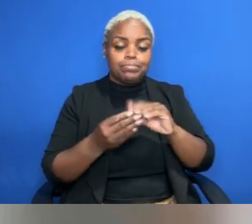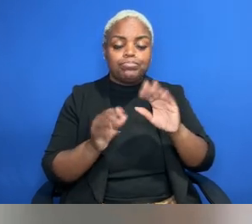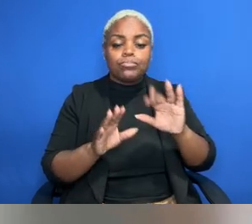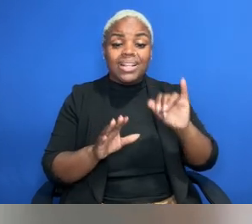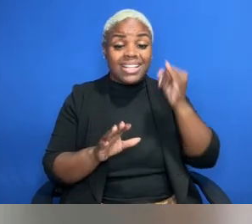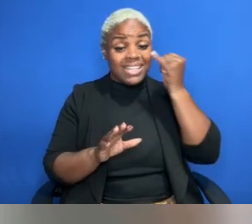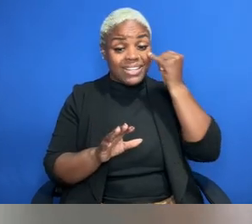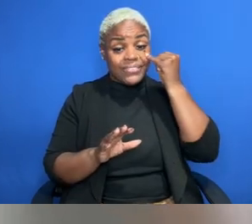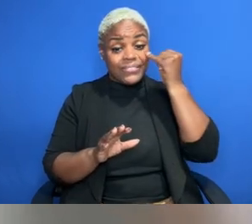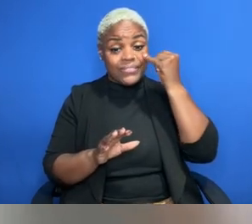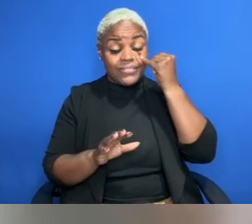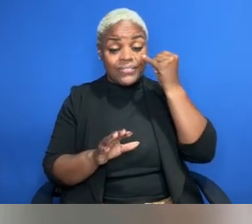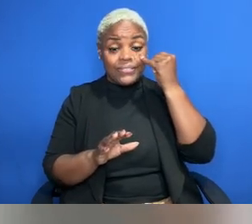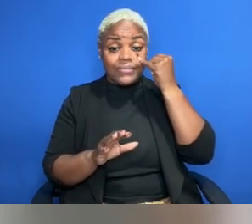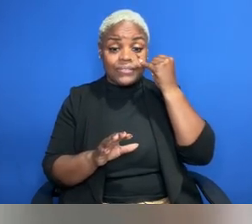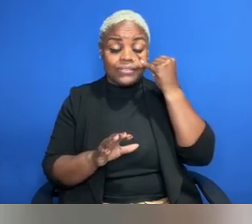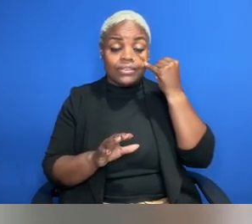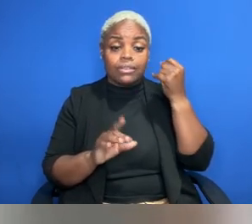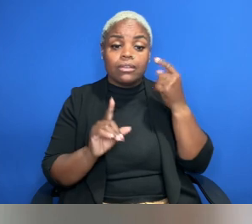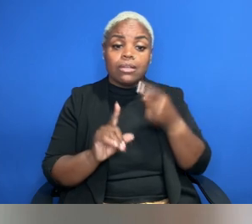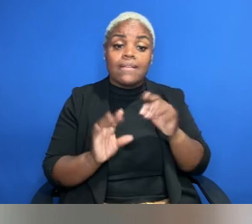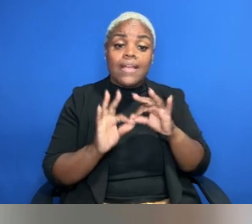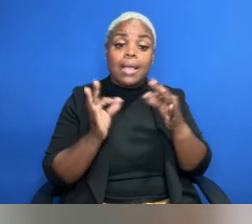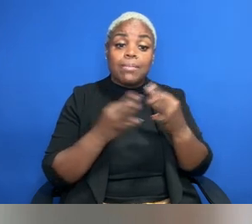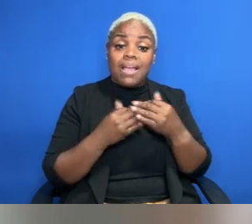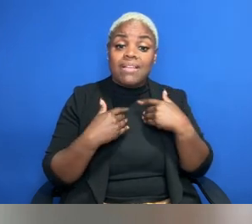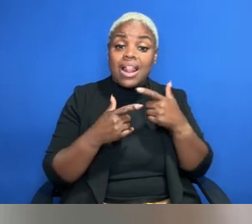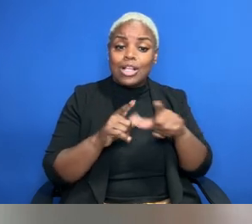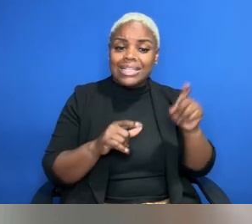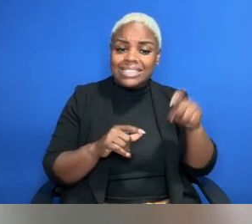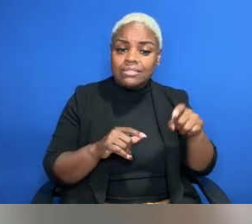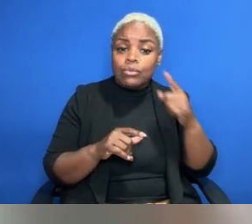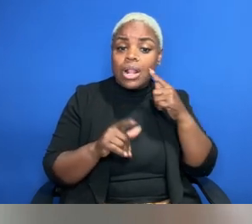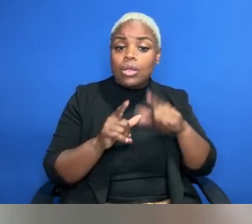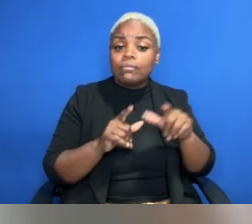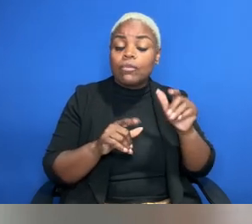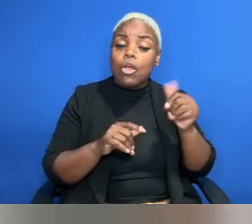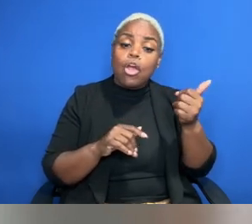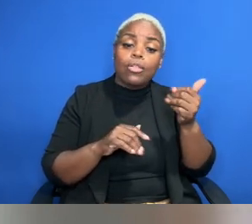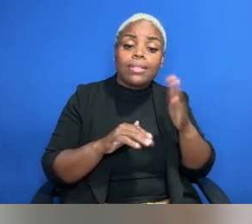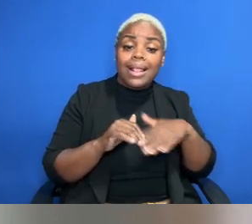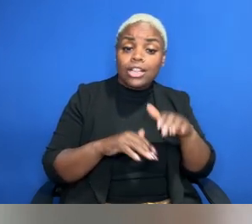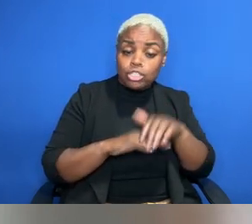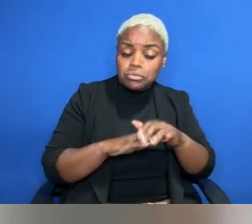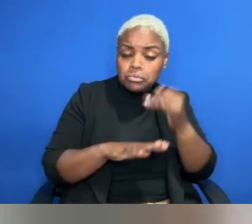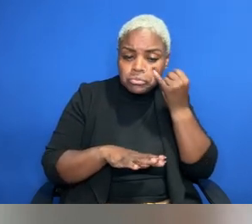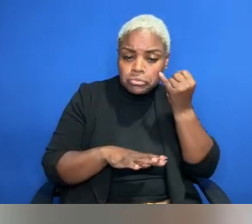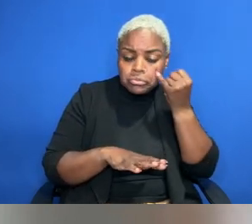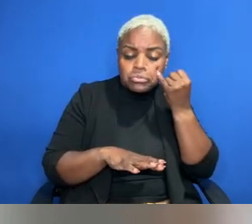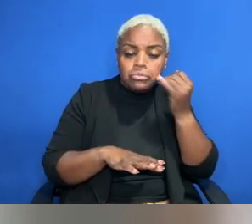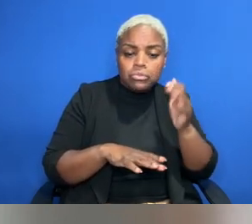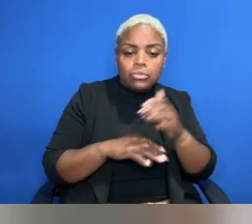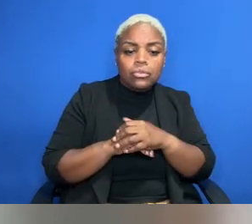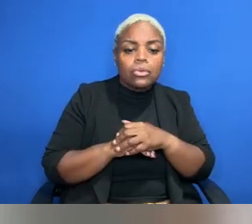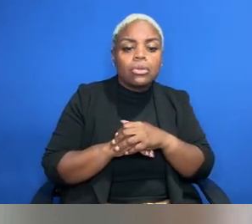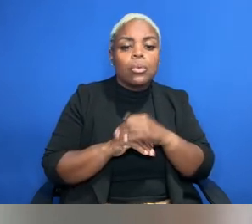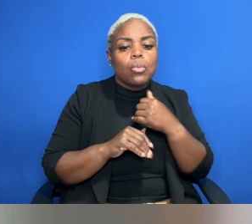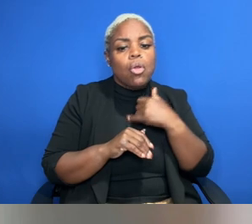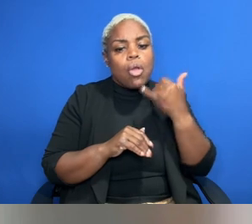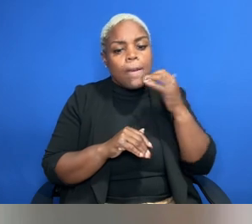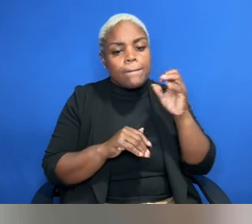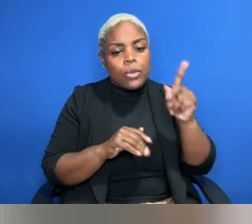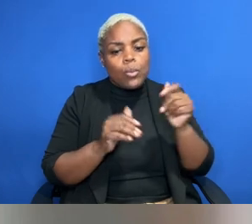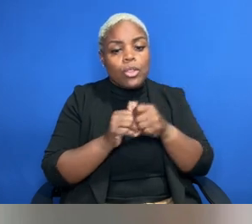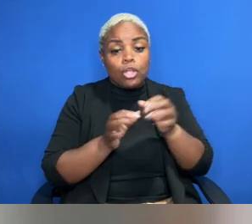allows us to be able to call back. And as I said, if the family has language needs for a language other than